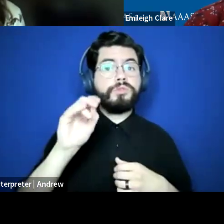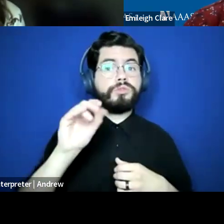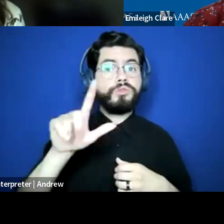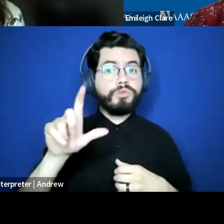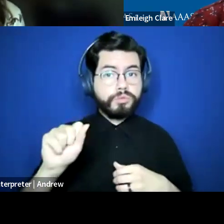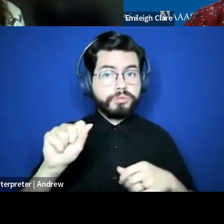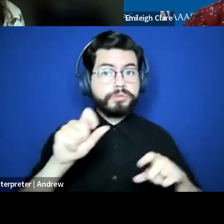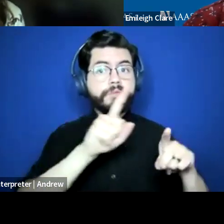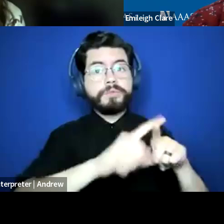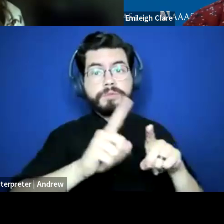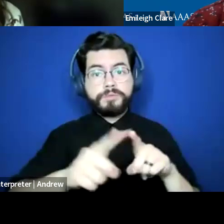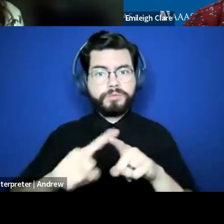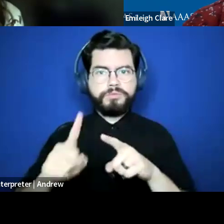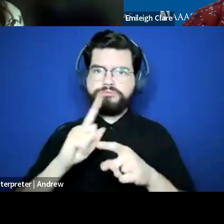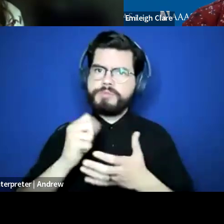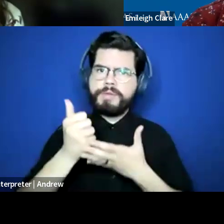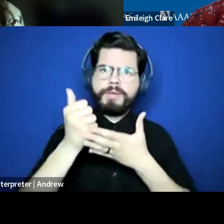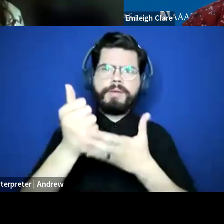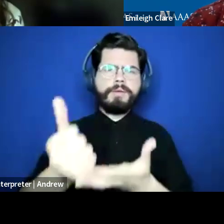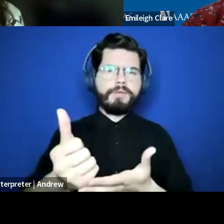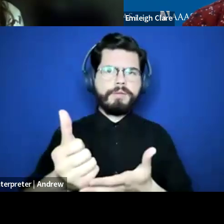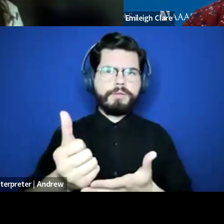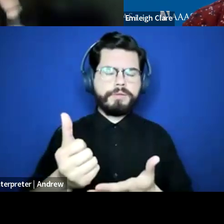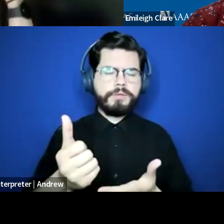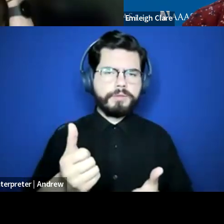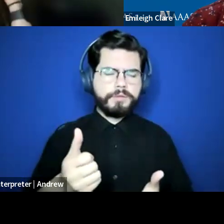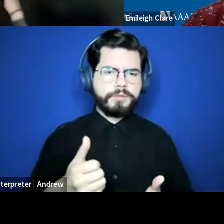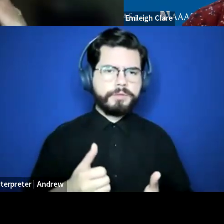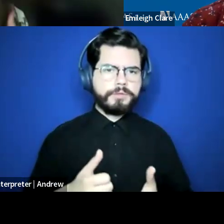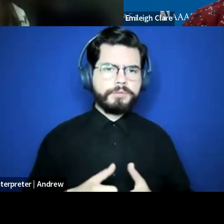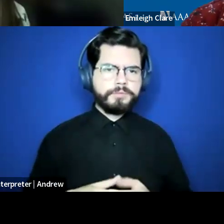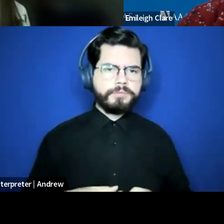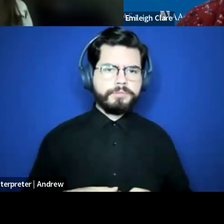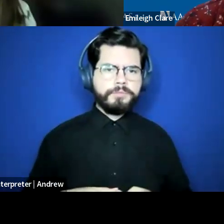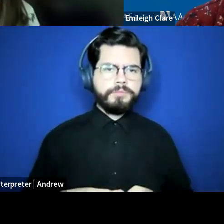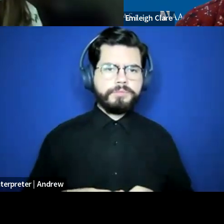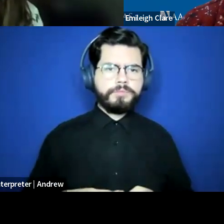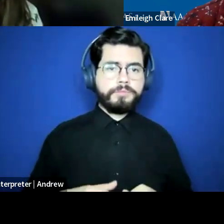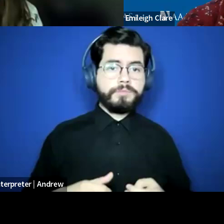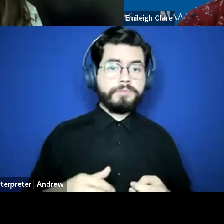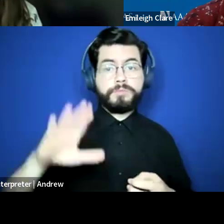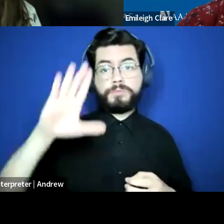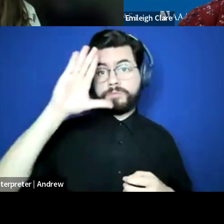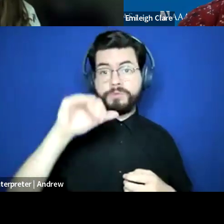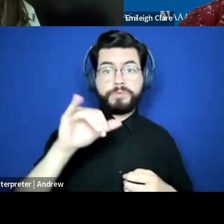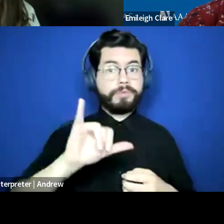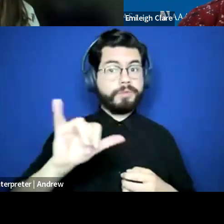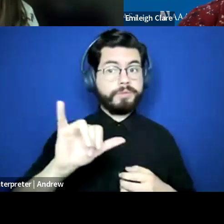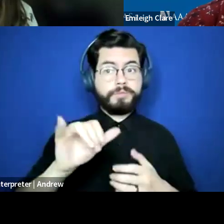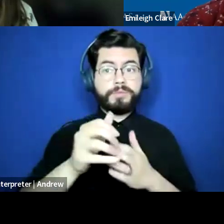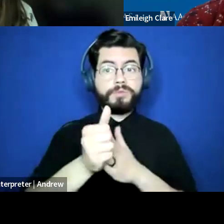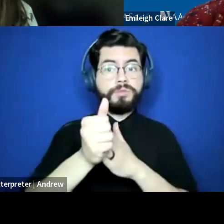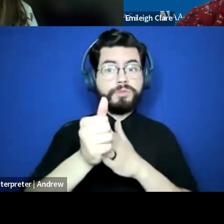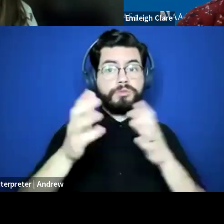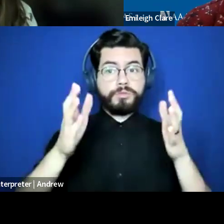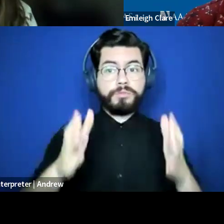something that are really helpful for people to know about. Um, we have a lot of different leadership opportunities, especially for early career